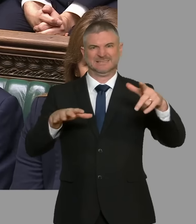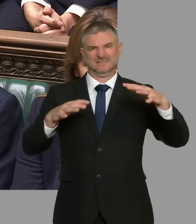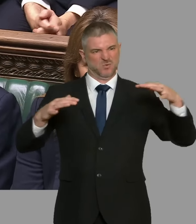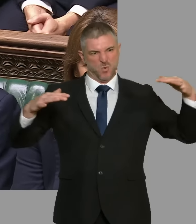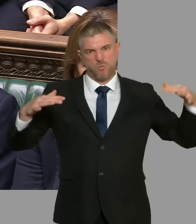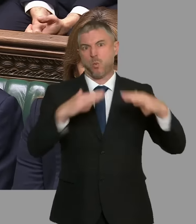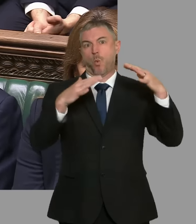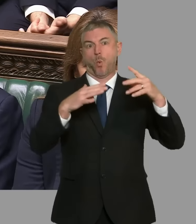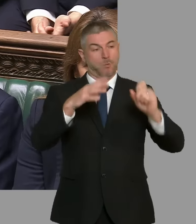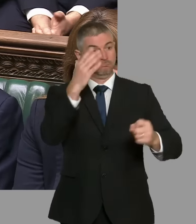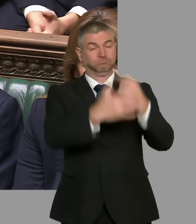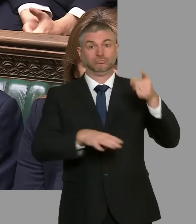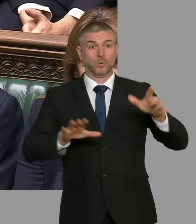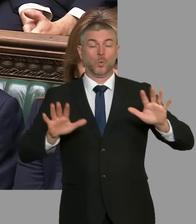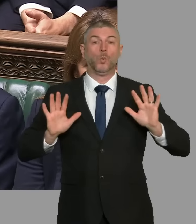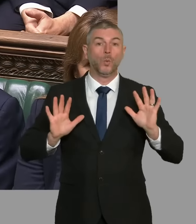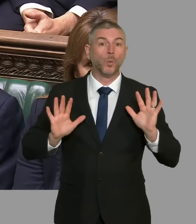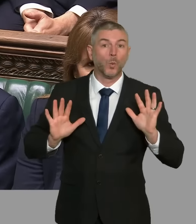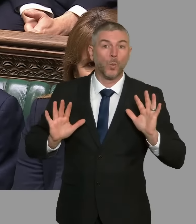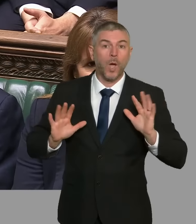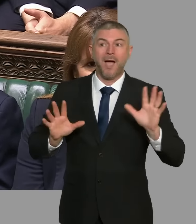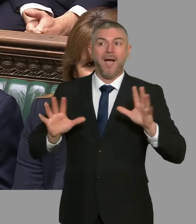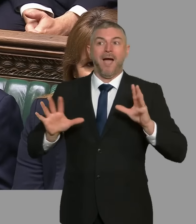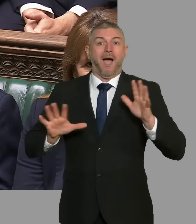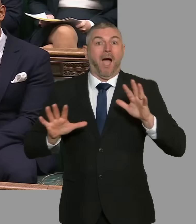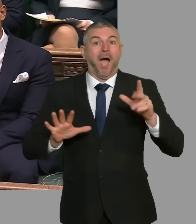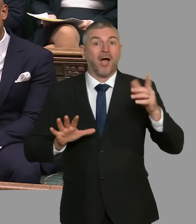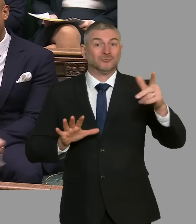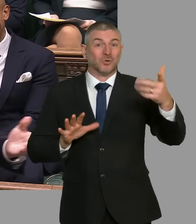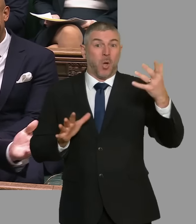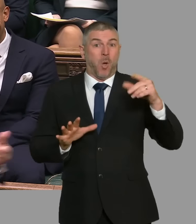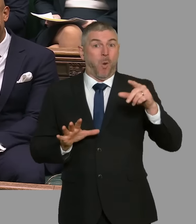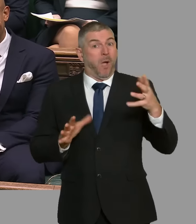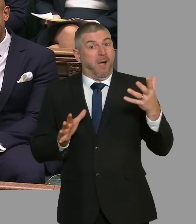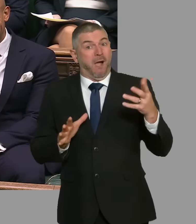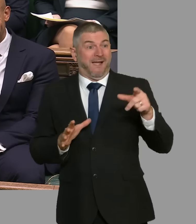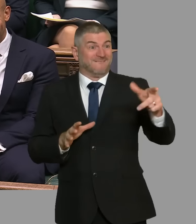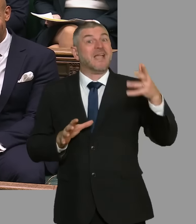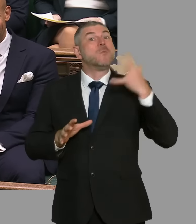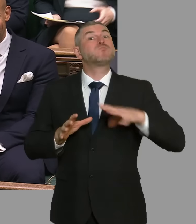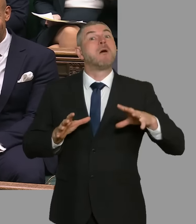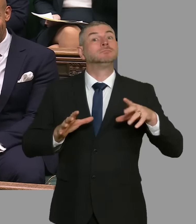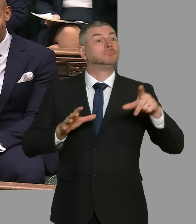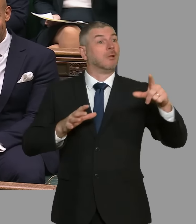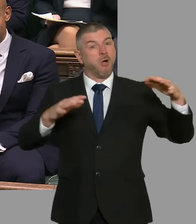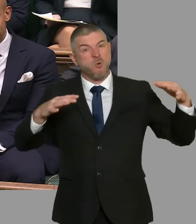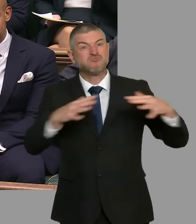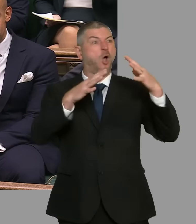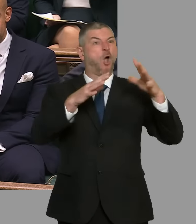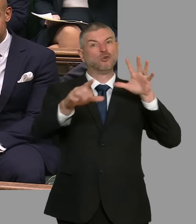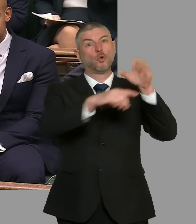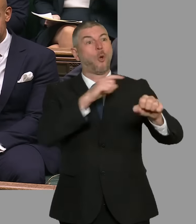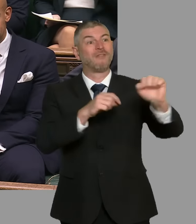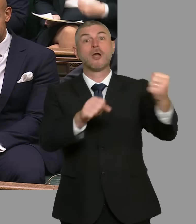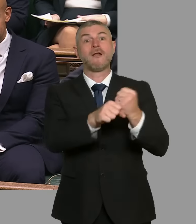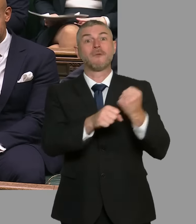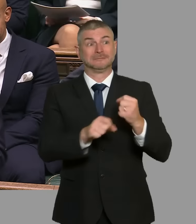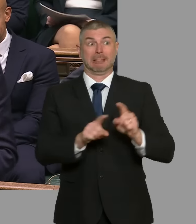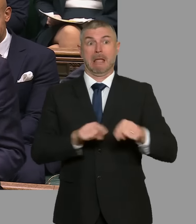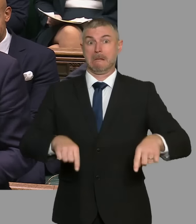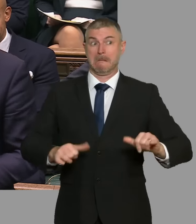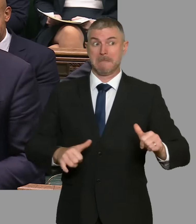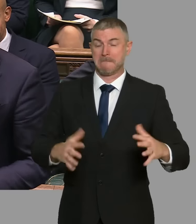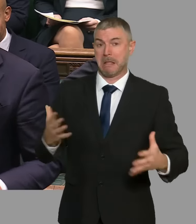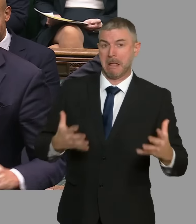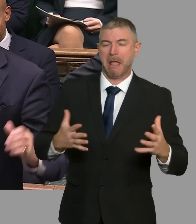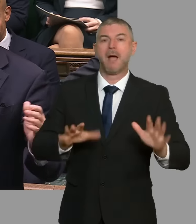do that, he only has to ask. The Prime Minister's questions last week was, Mr. Speaker, an absolute bin fire.